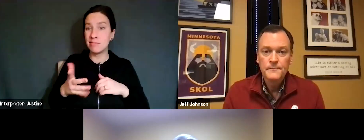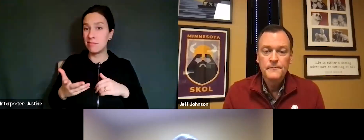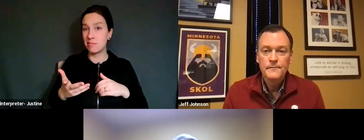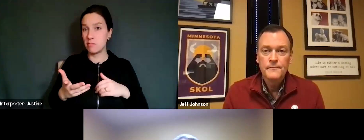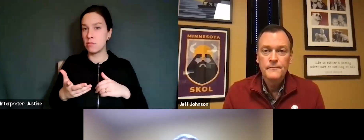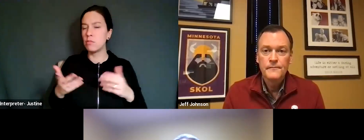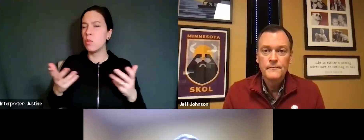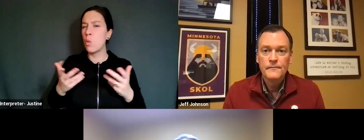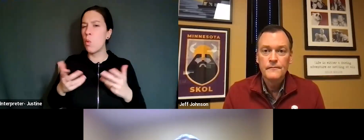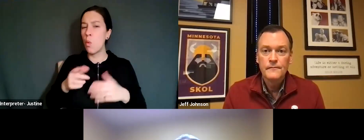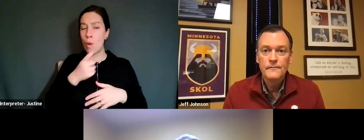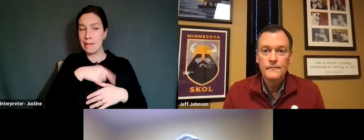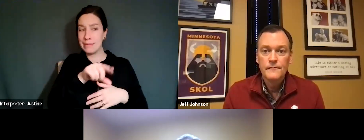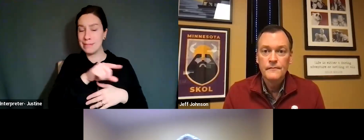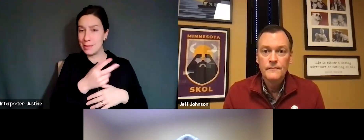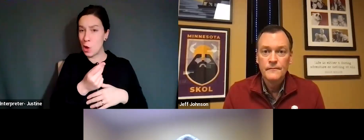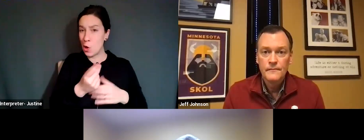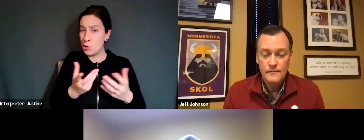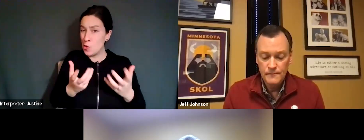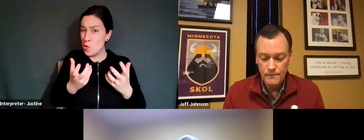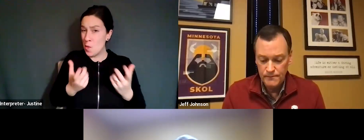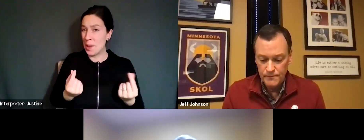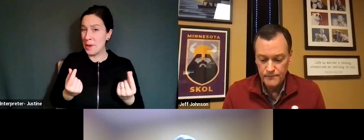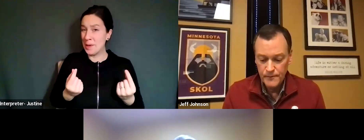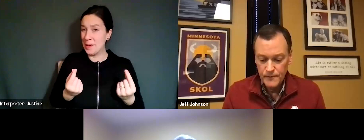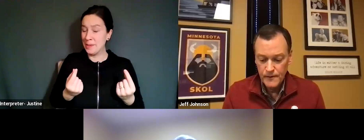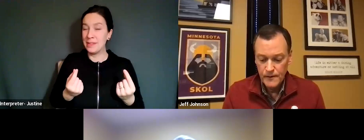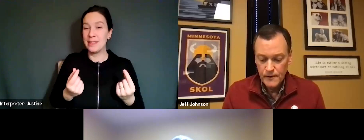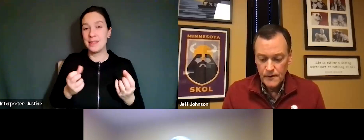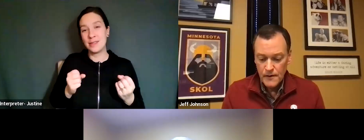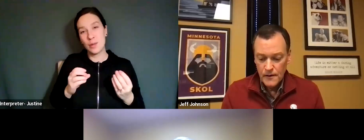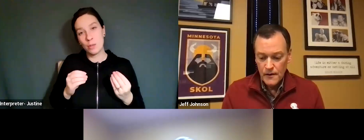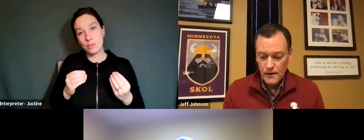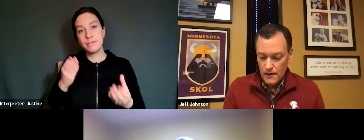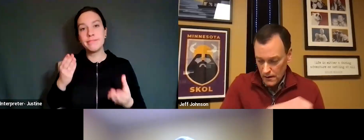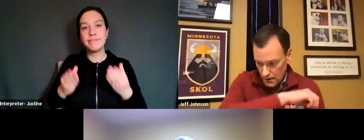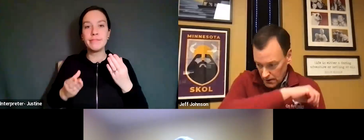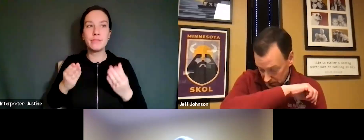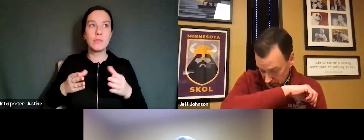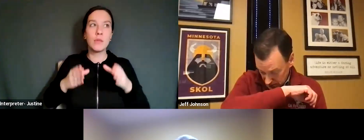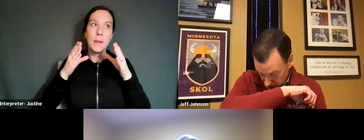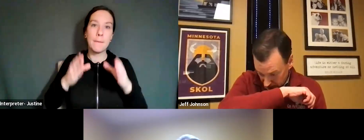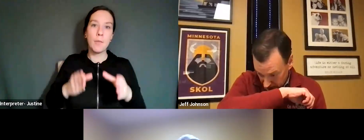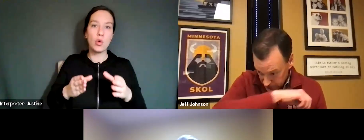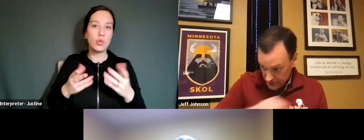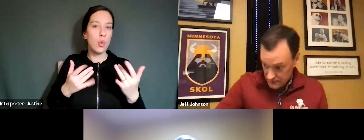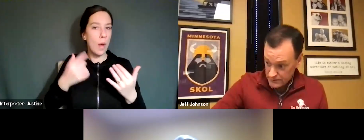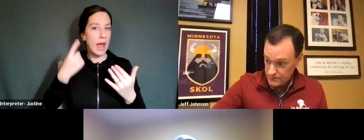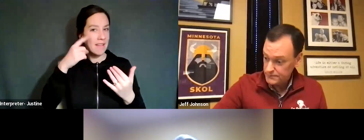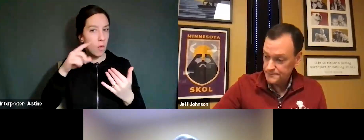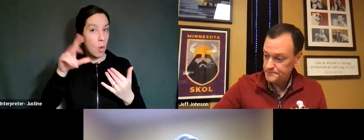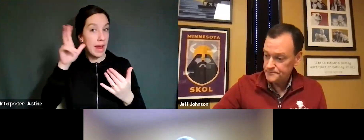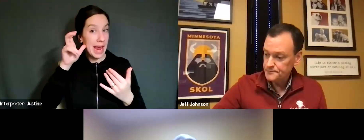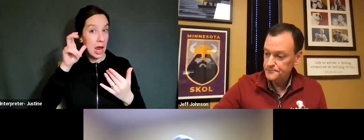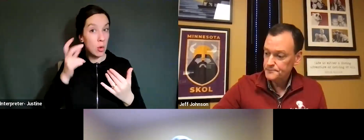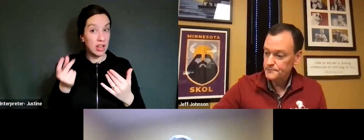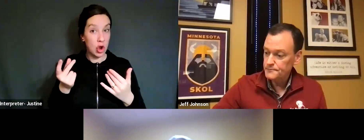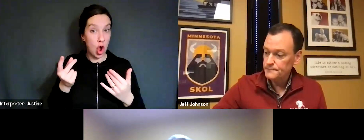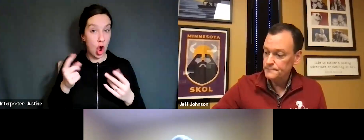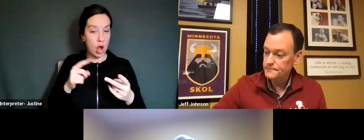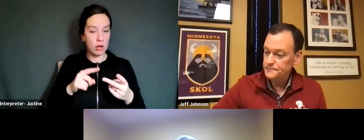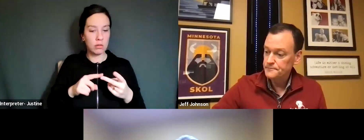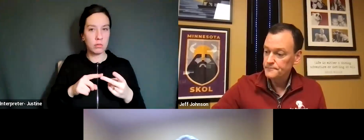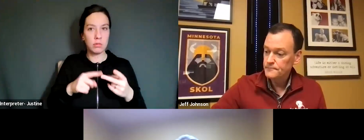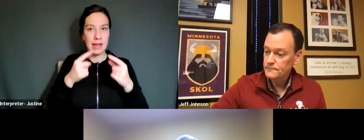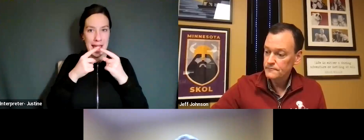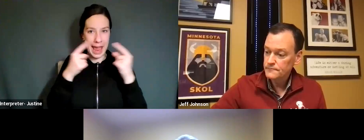to do for a career. So I may have somebody waiting for a hearing dog that needs hypoallergenic dog, but the